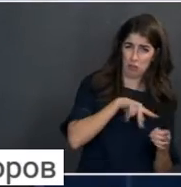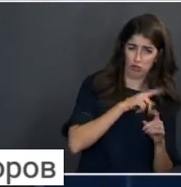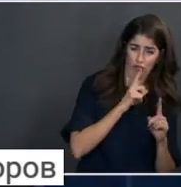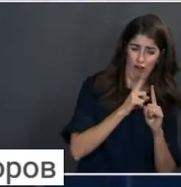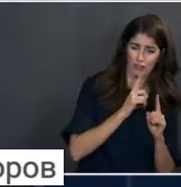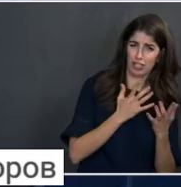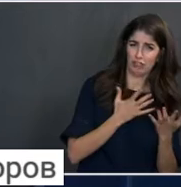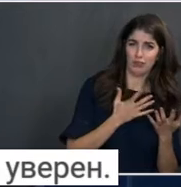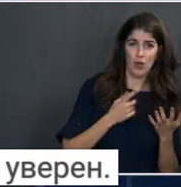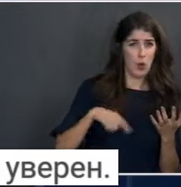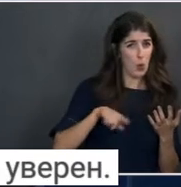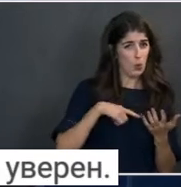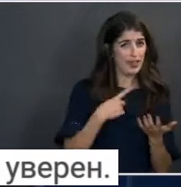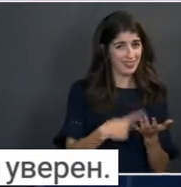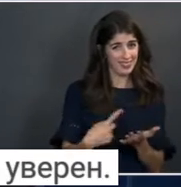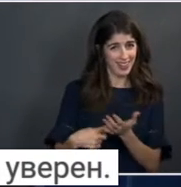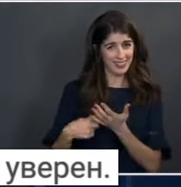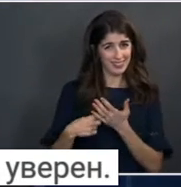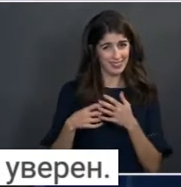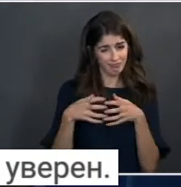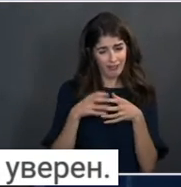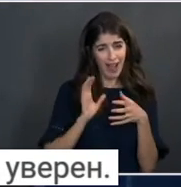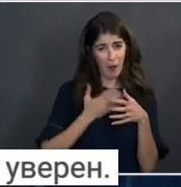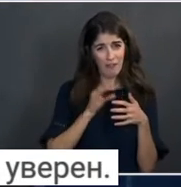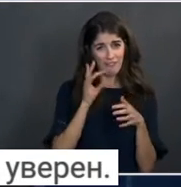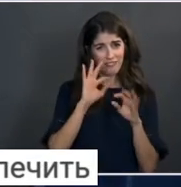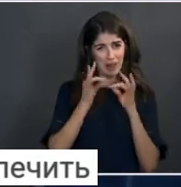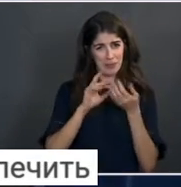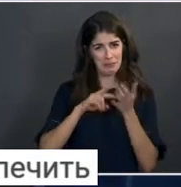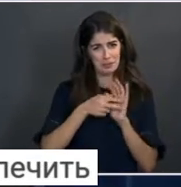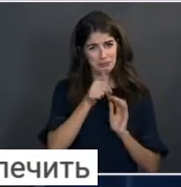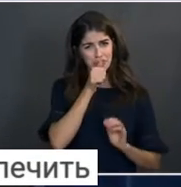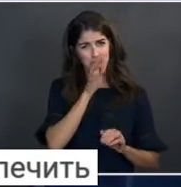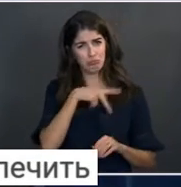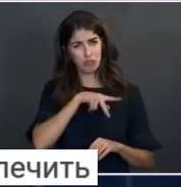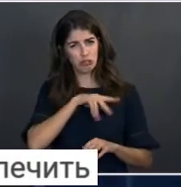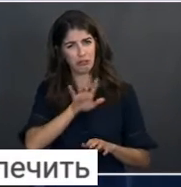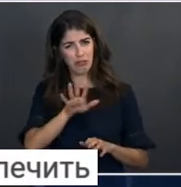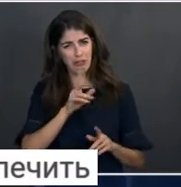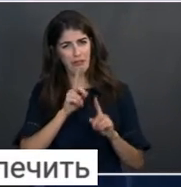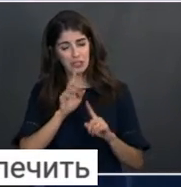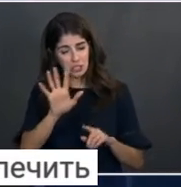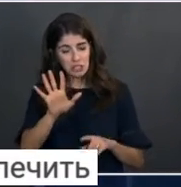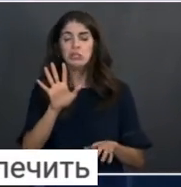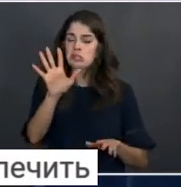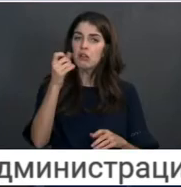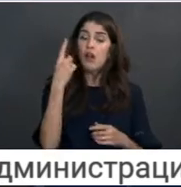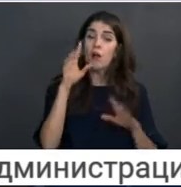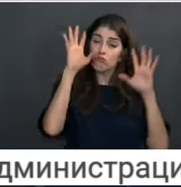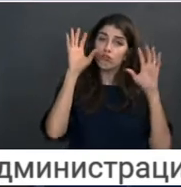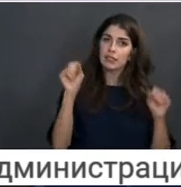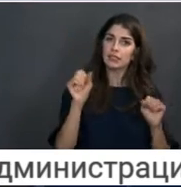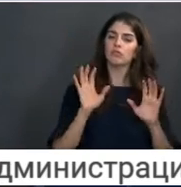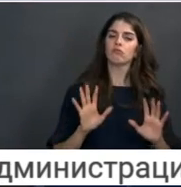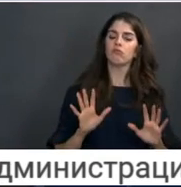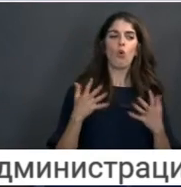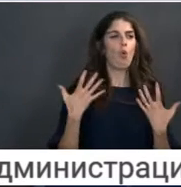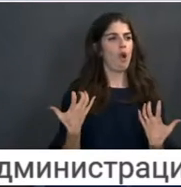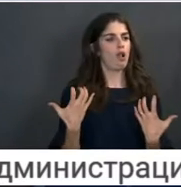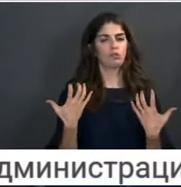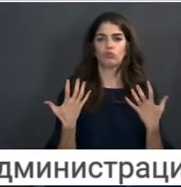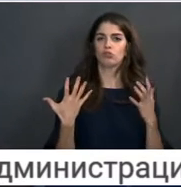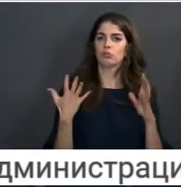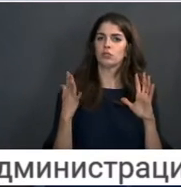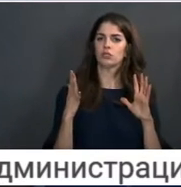all have lots of conversations with different family members, I'm sure. The president is committed to ensuring we have the most